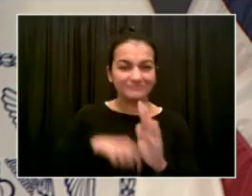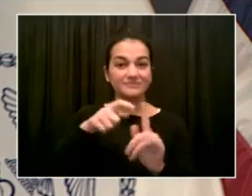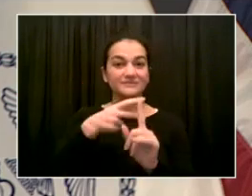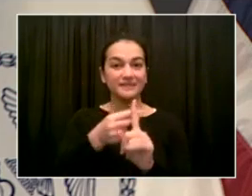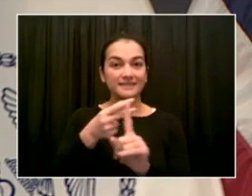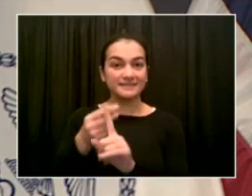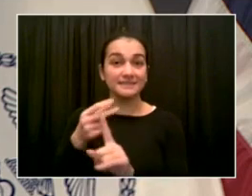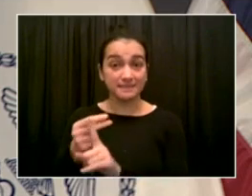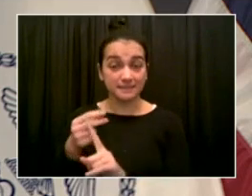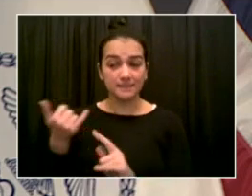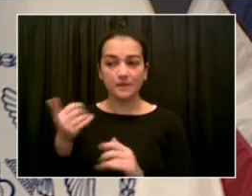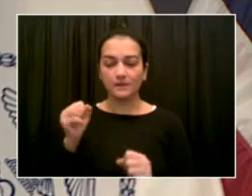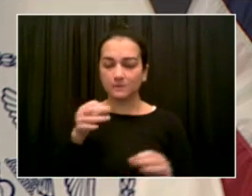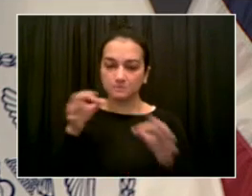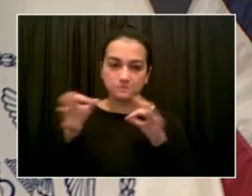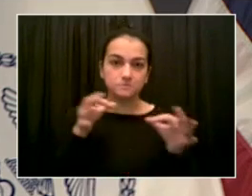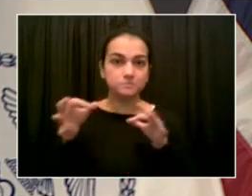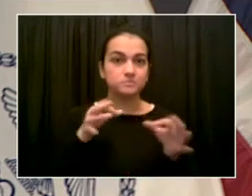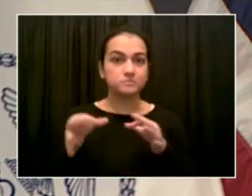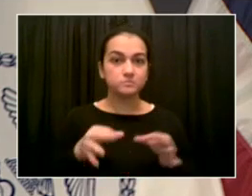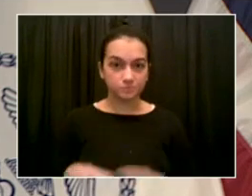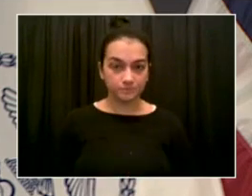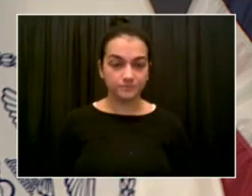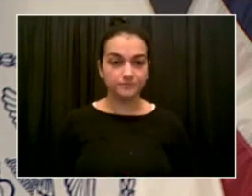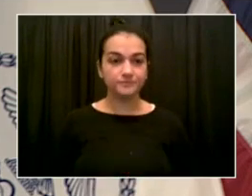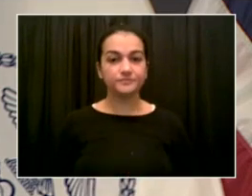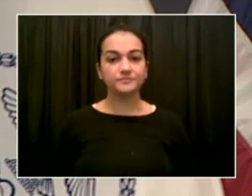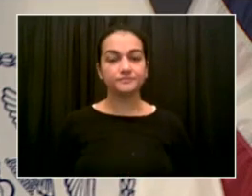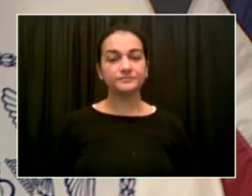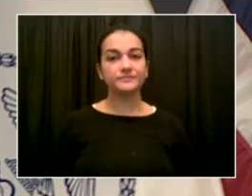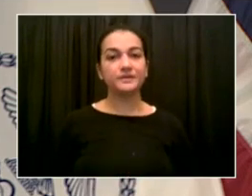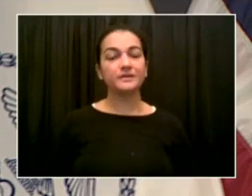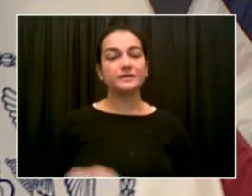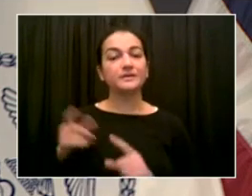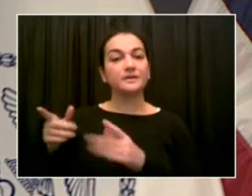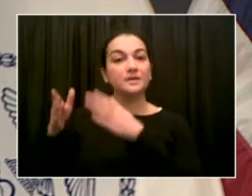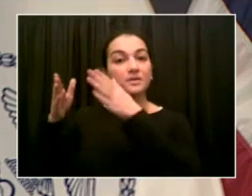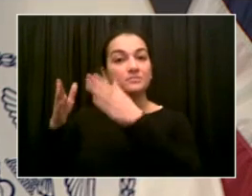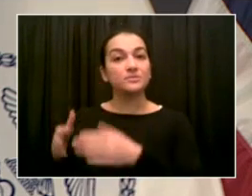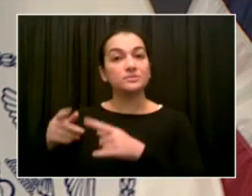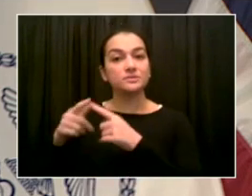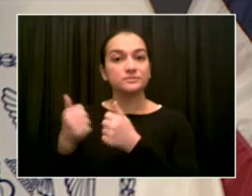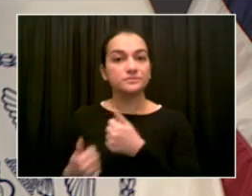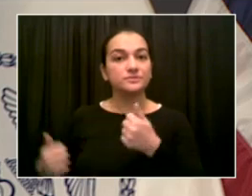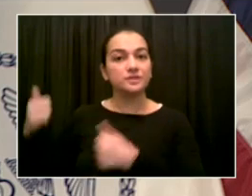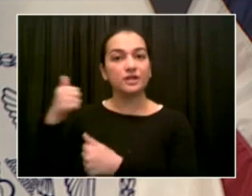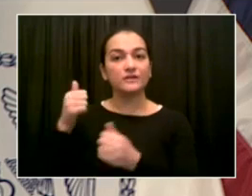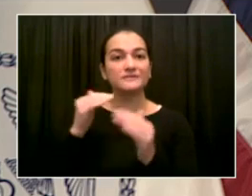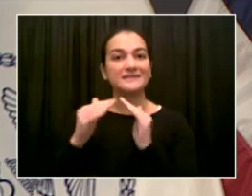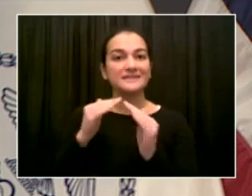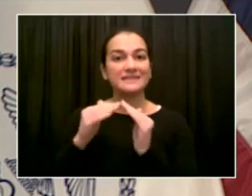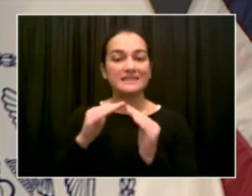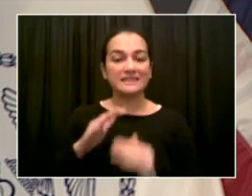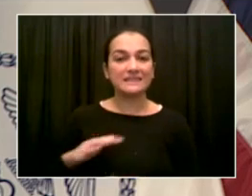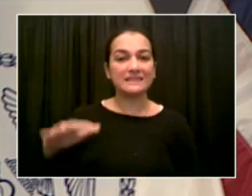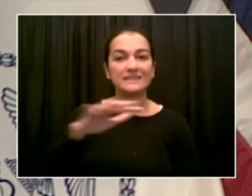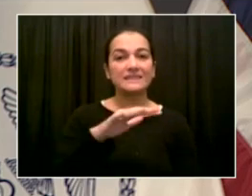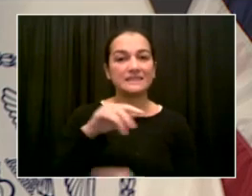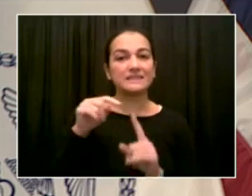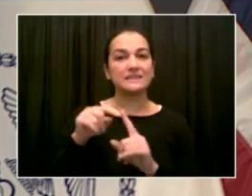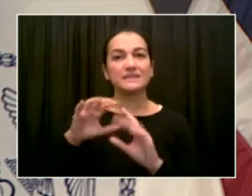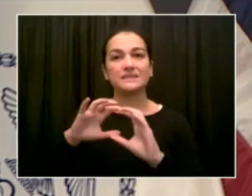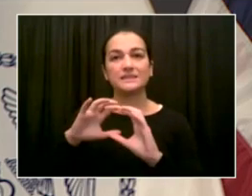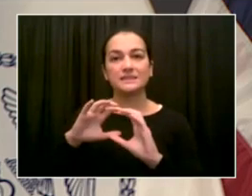our efforts in her own district and around the city as chair of the City Council Committee on Hospitals. My pleasure to introduce